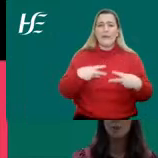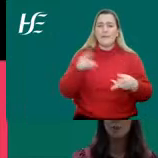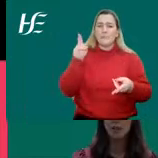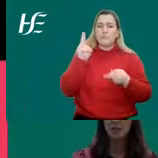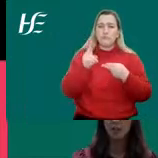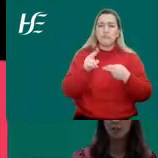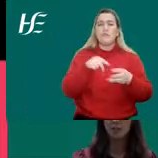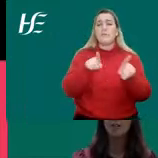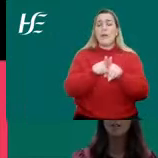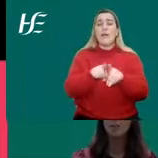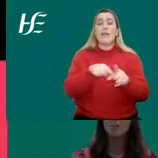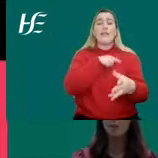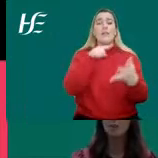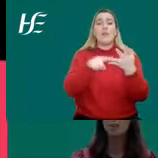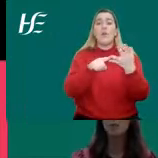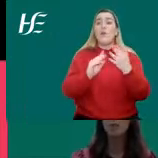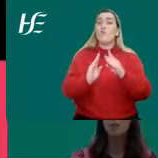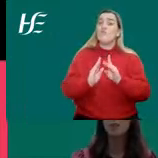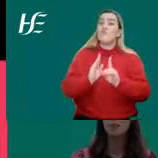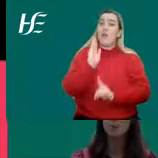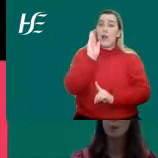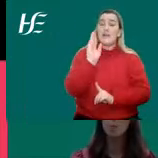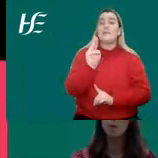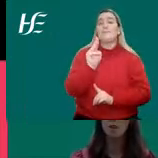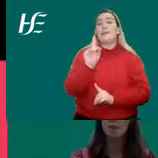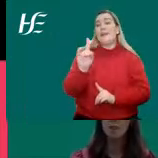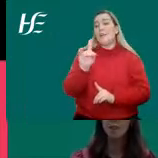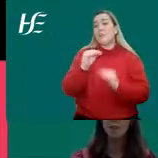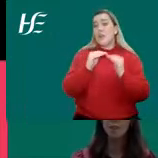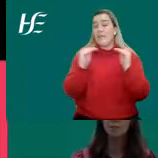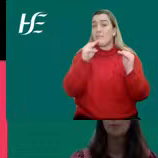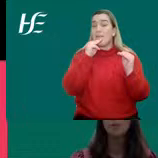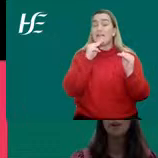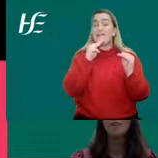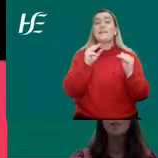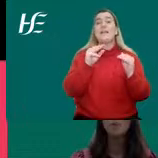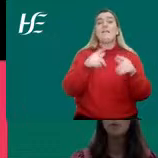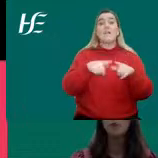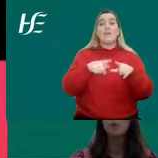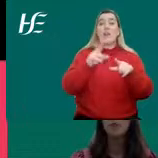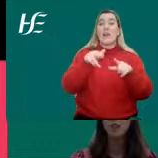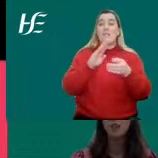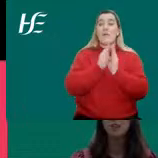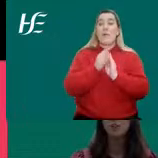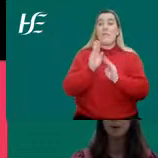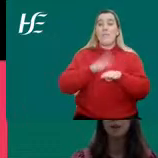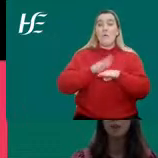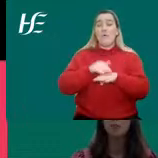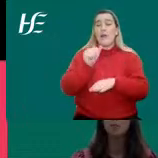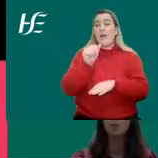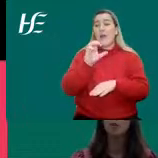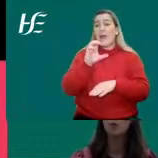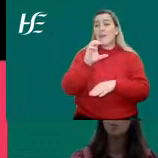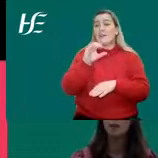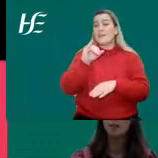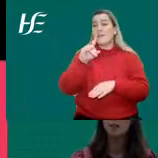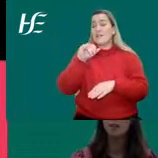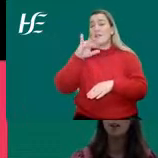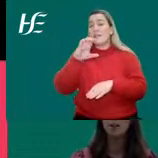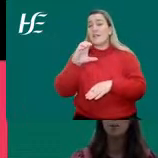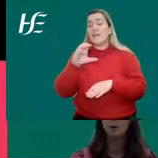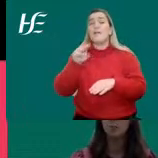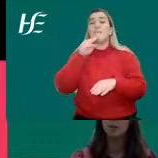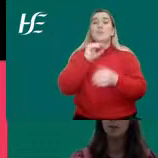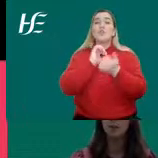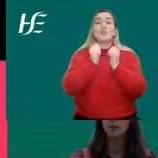also a rise in the pH levels, and this means that your vagina can become more acidic, and therefore there is a change in the balance of both your good